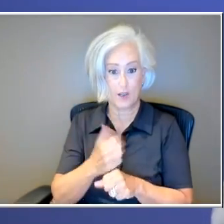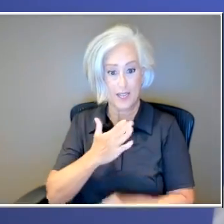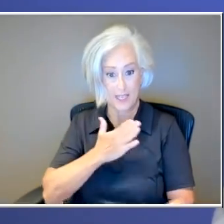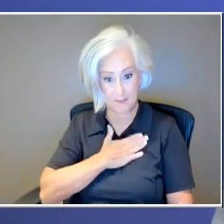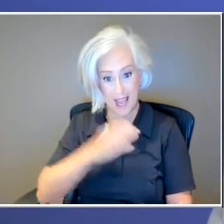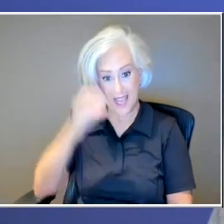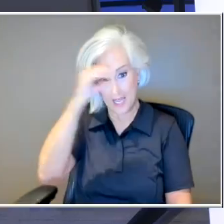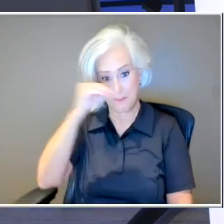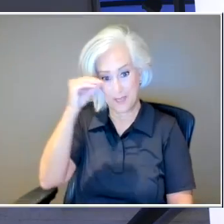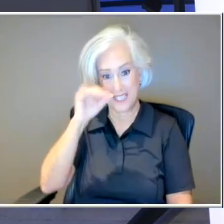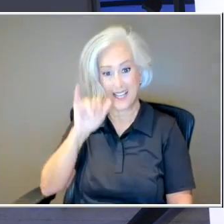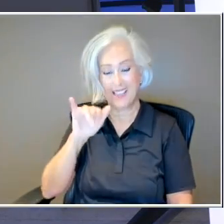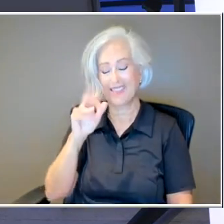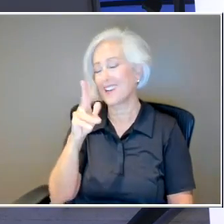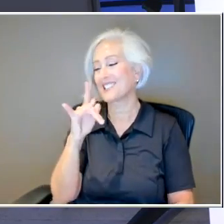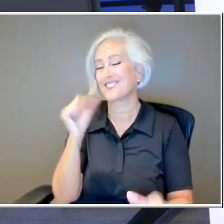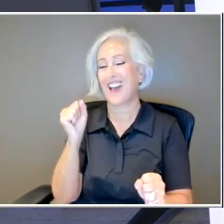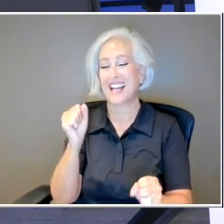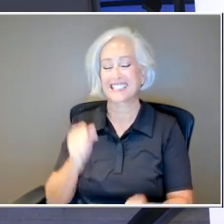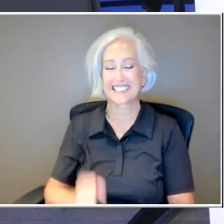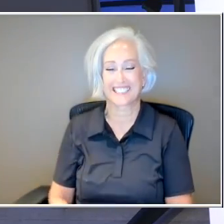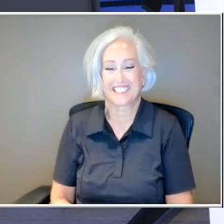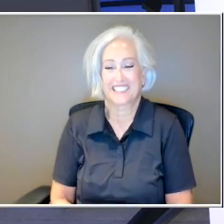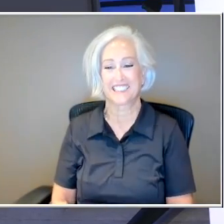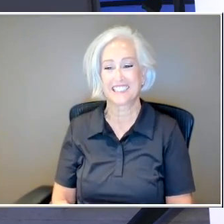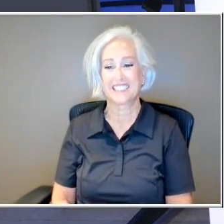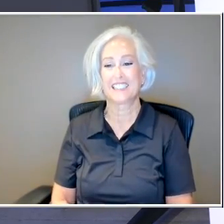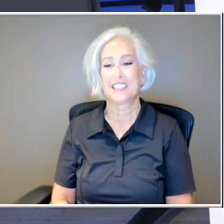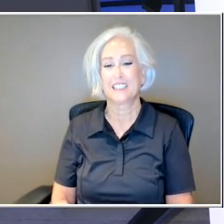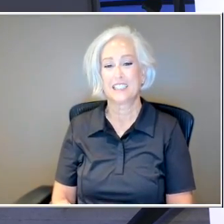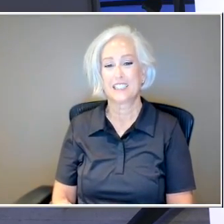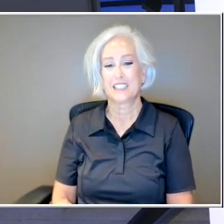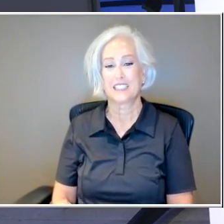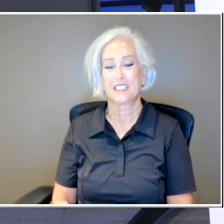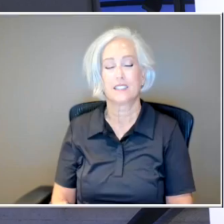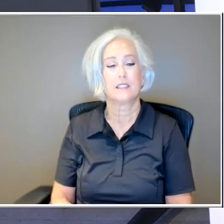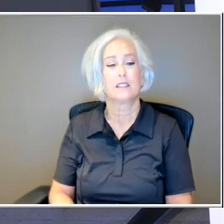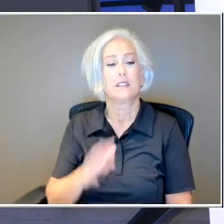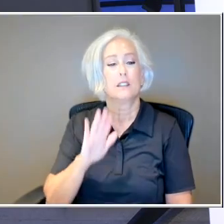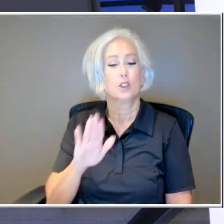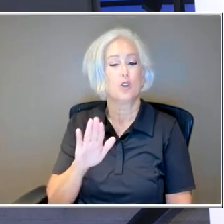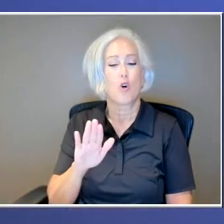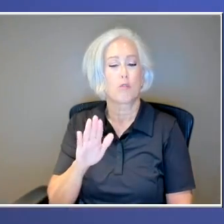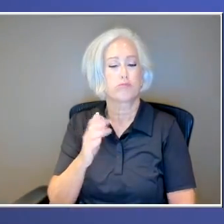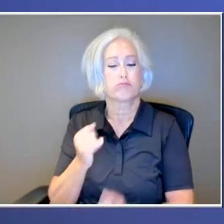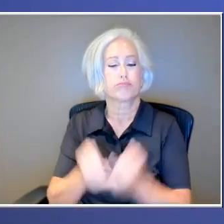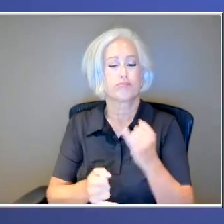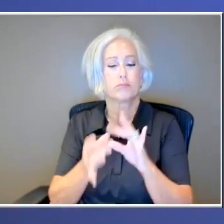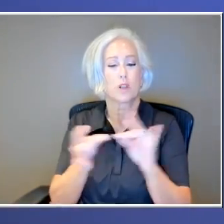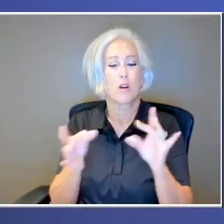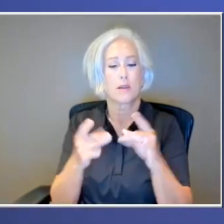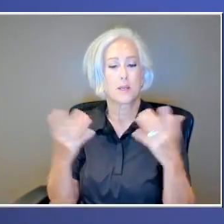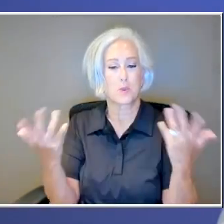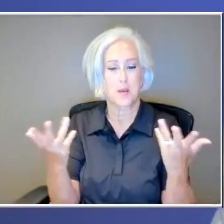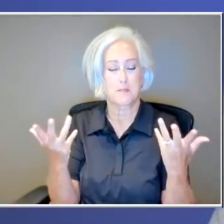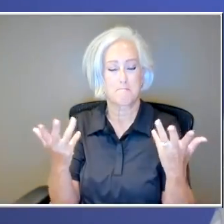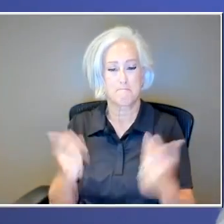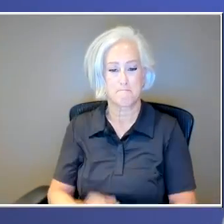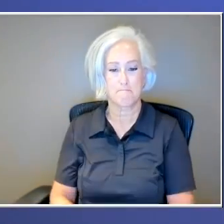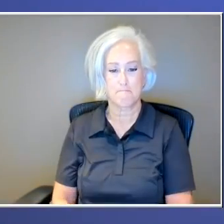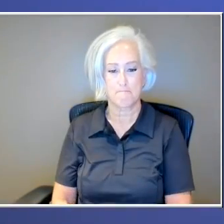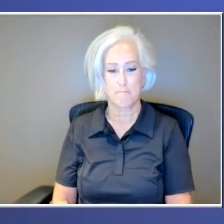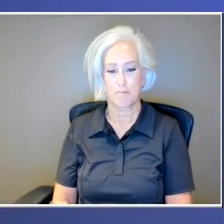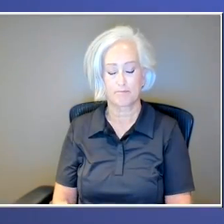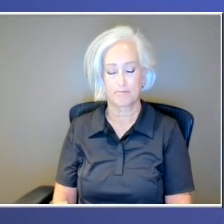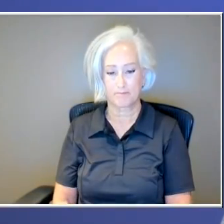fast. Well, what do you want the big takeaway from your story to be? I would say follow